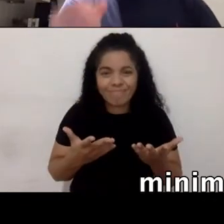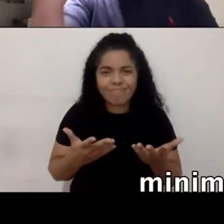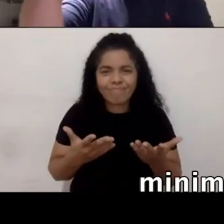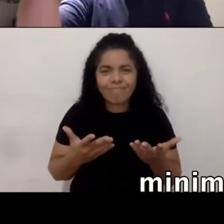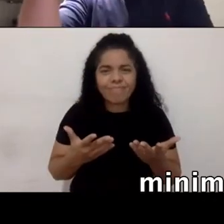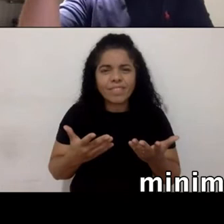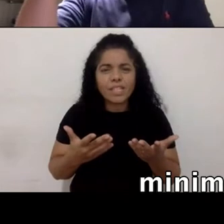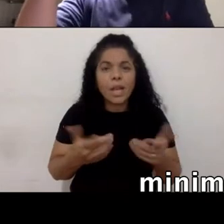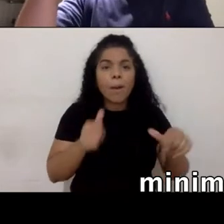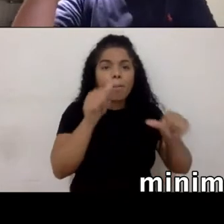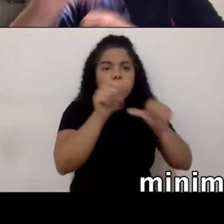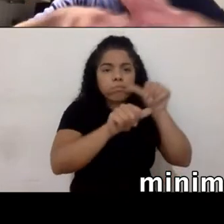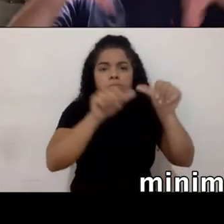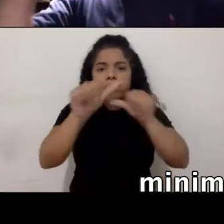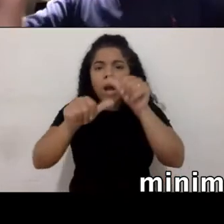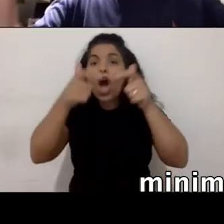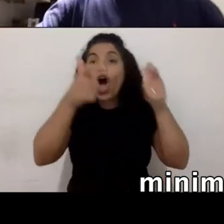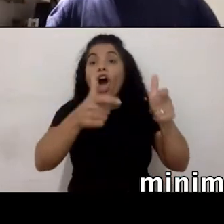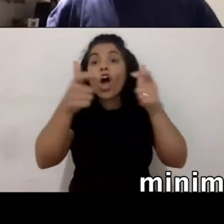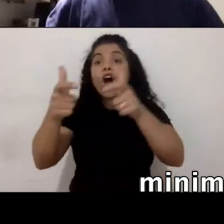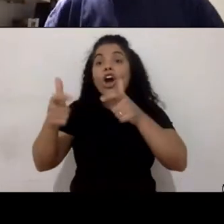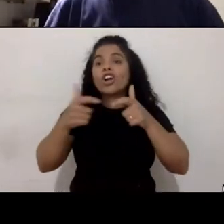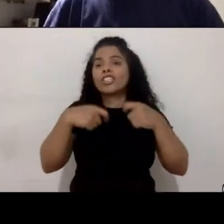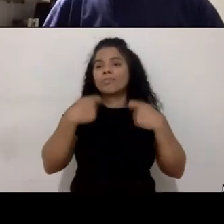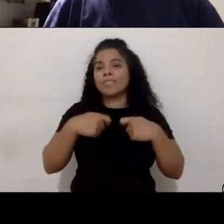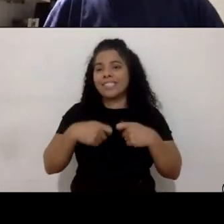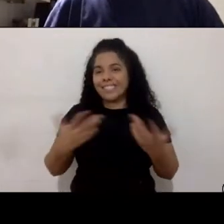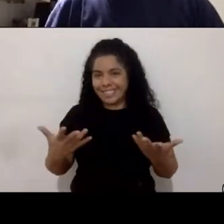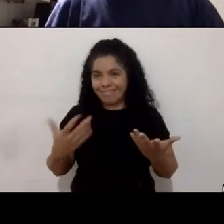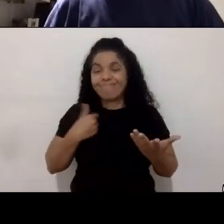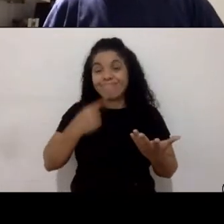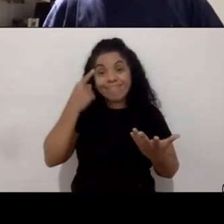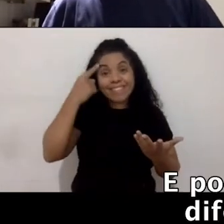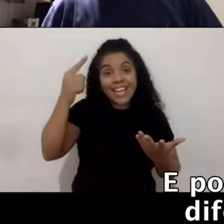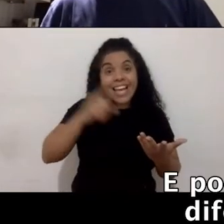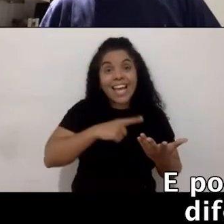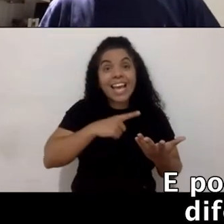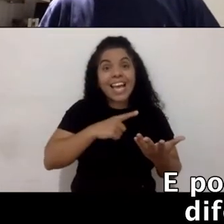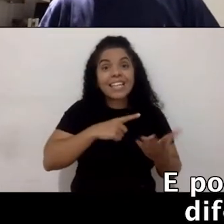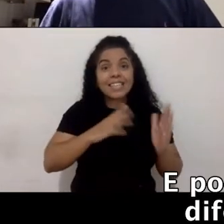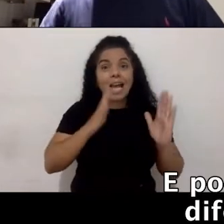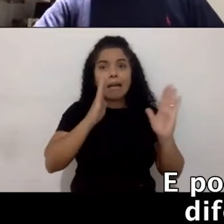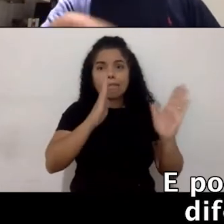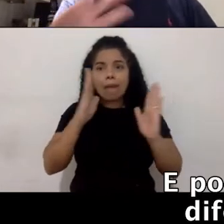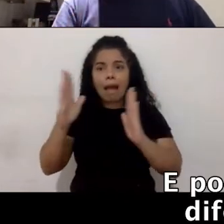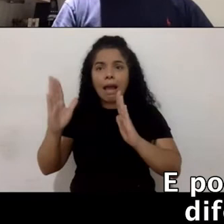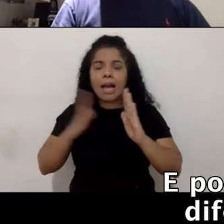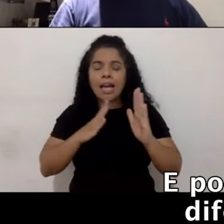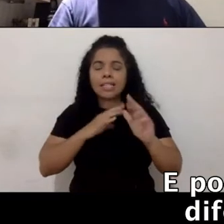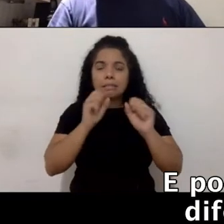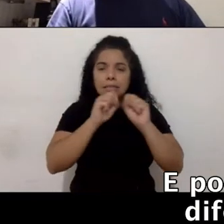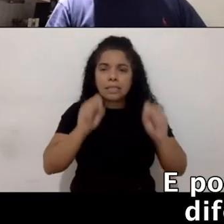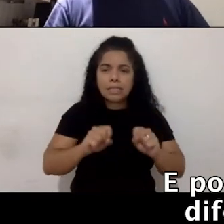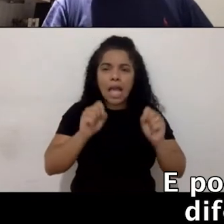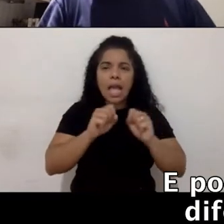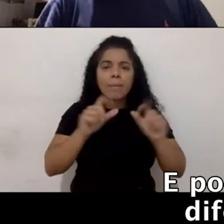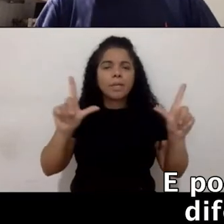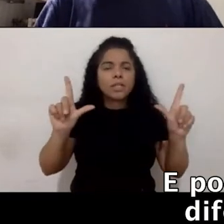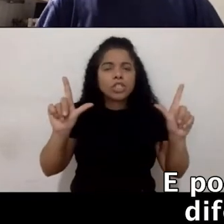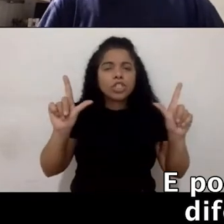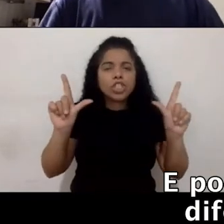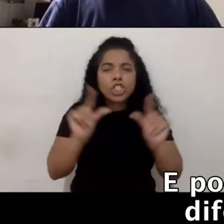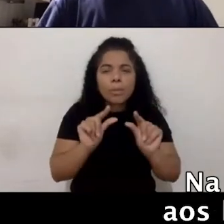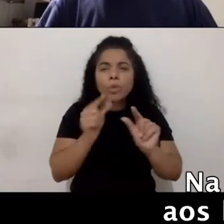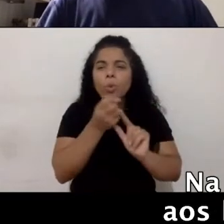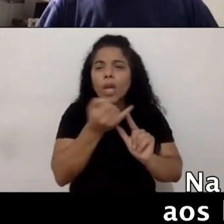to minimize how many different parts of the system you have to touch with a typical change. And so this might result in some different boundaries than you